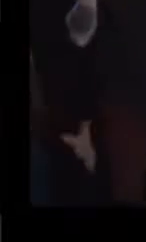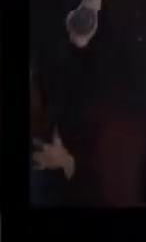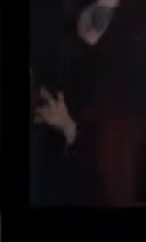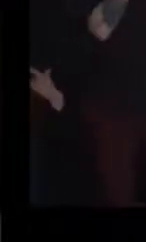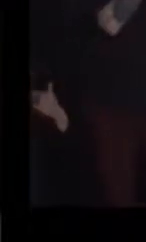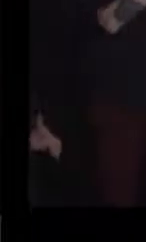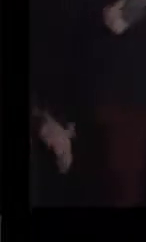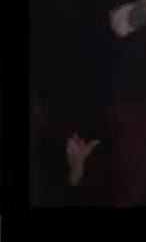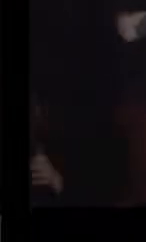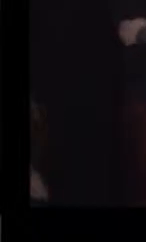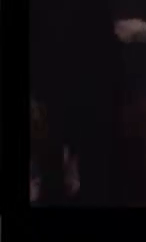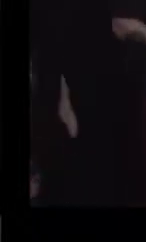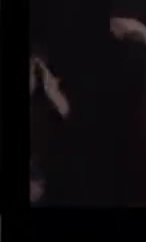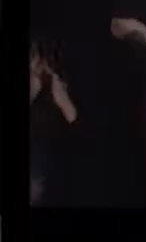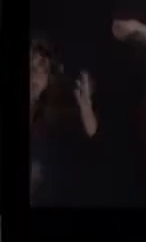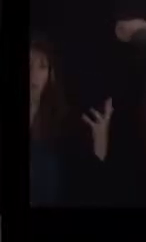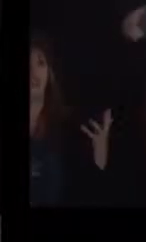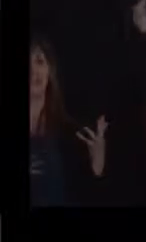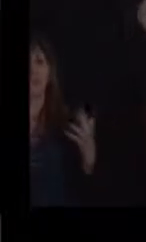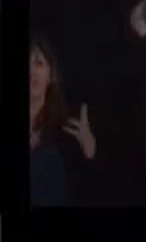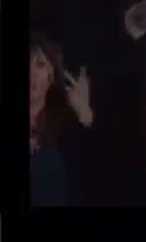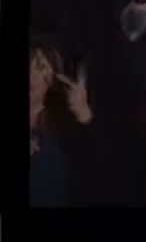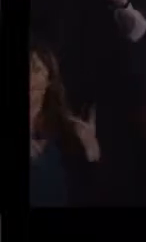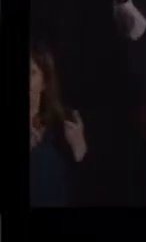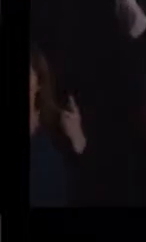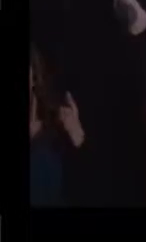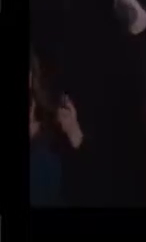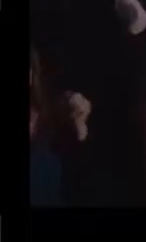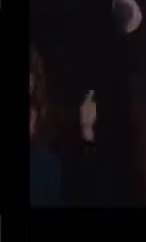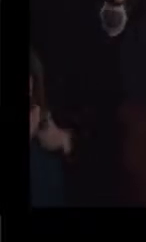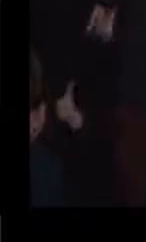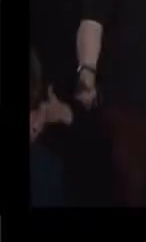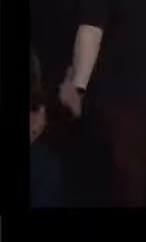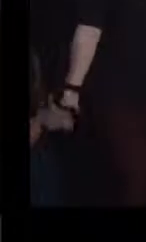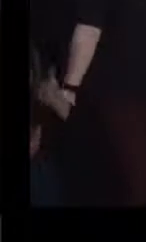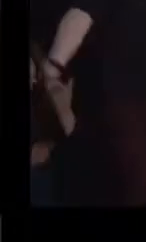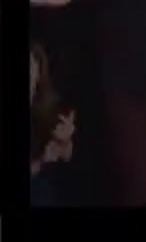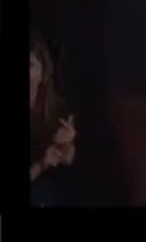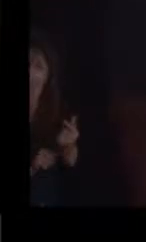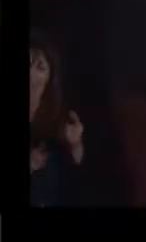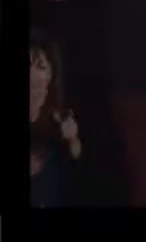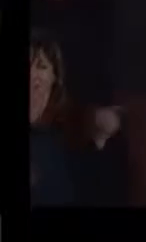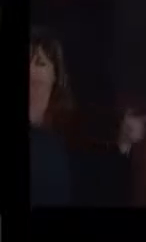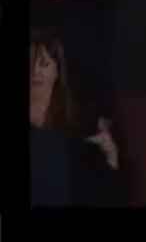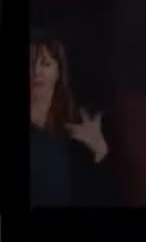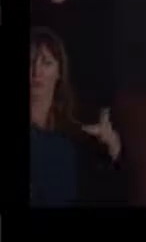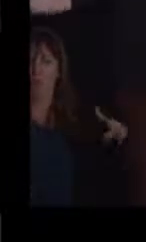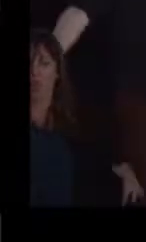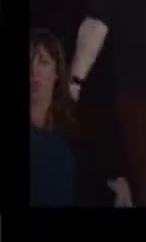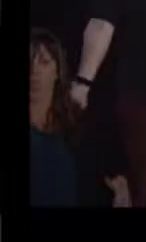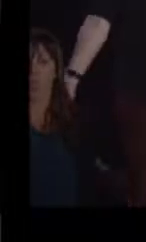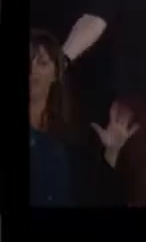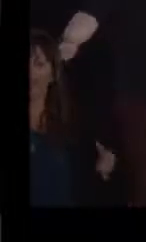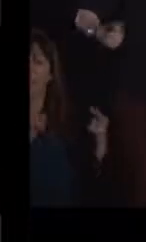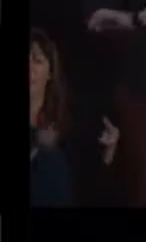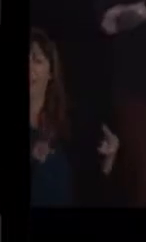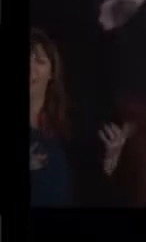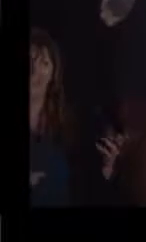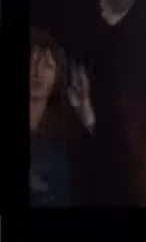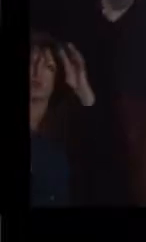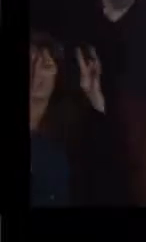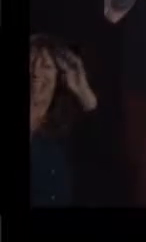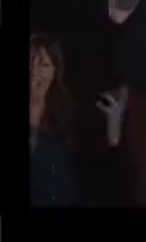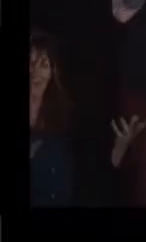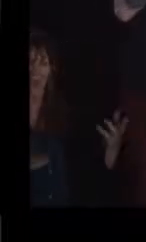exciting. You just want to chase those things, don't you? Just constantly. Because if you don't want to chase them, then what's the point of being creative? You